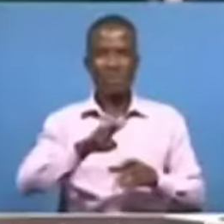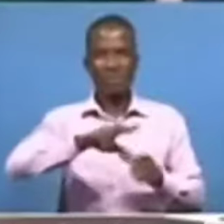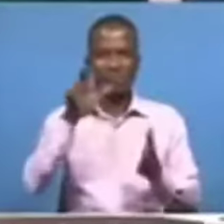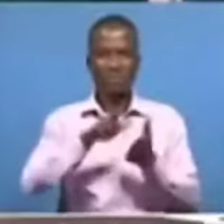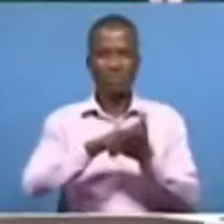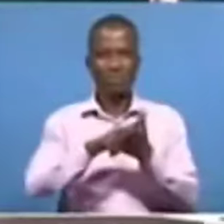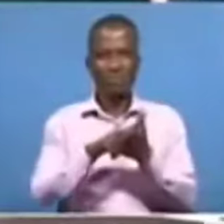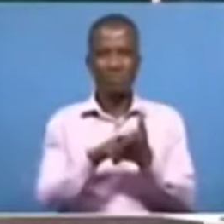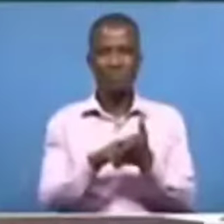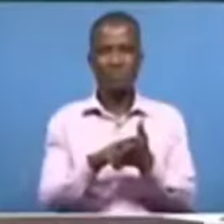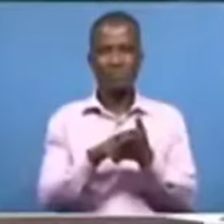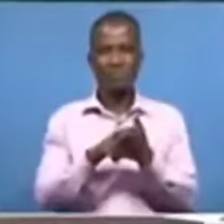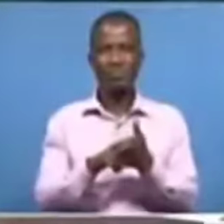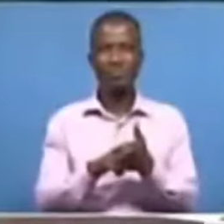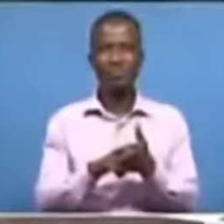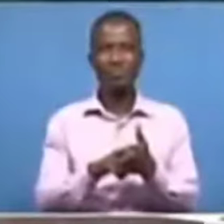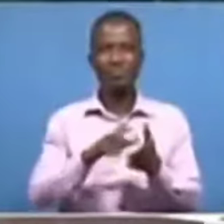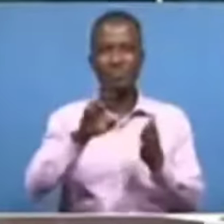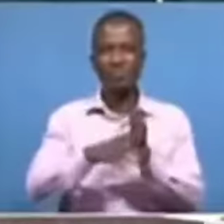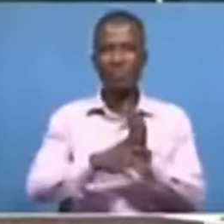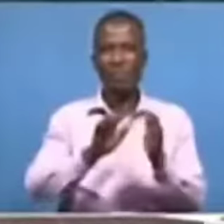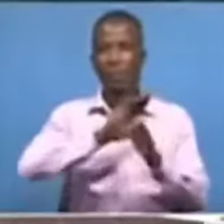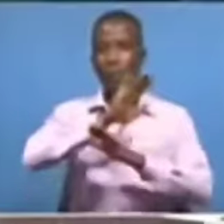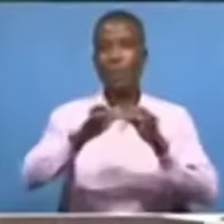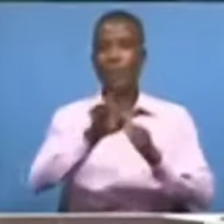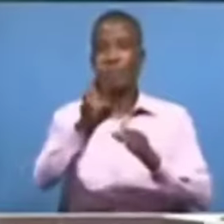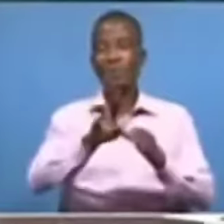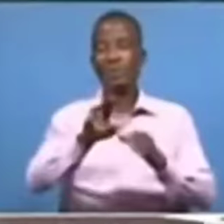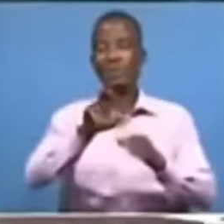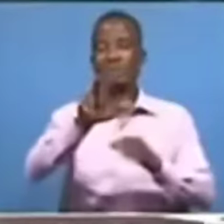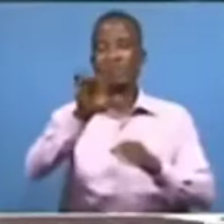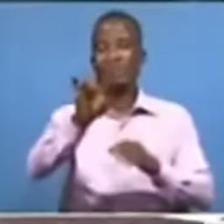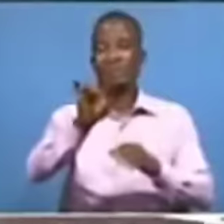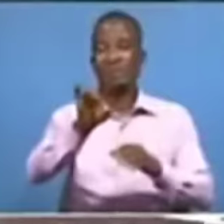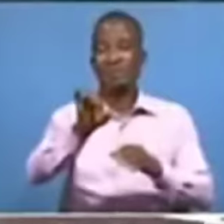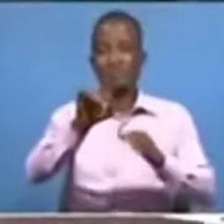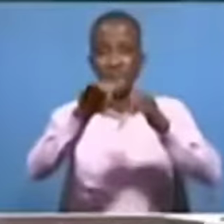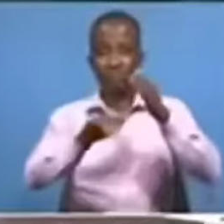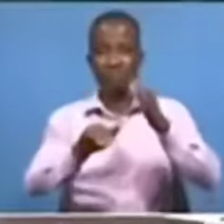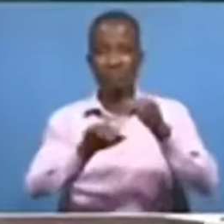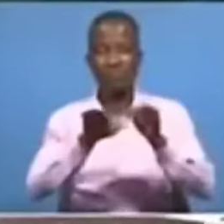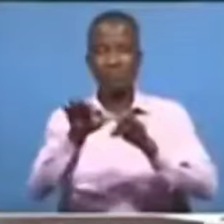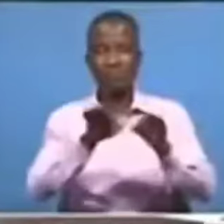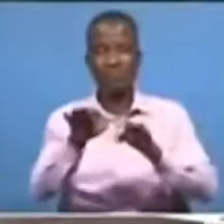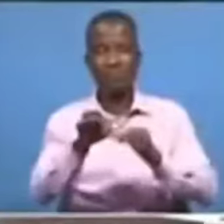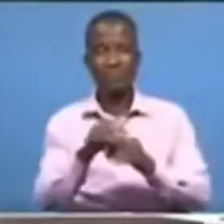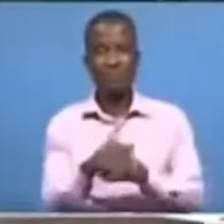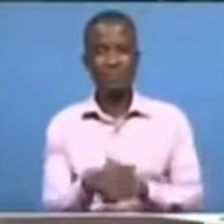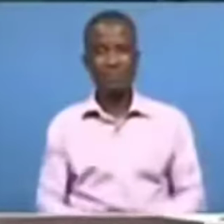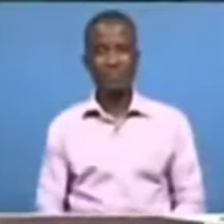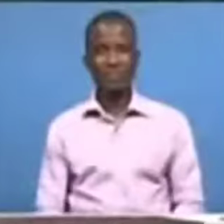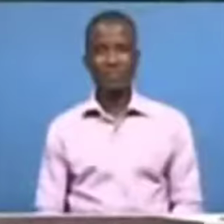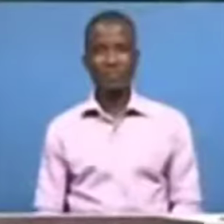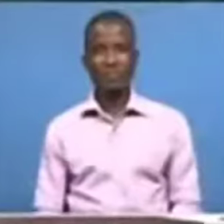act of parliament and which is superior to Order 38, Rule 3E5, which is a subsidiary